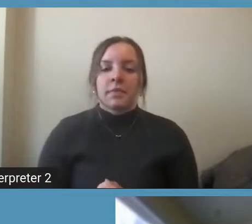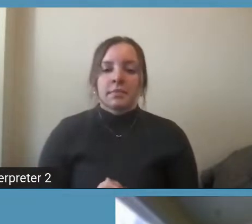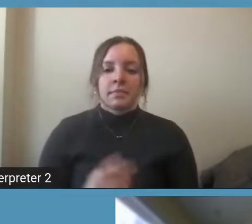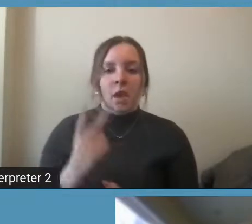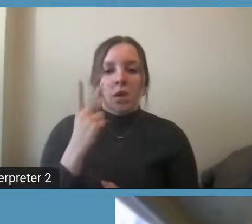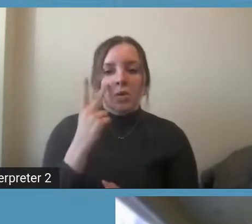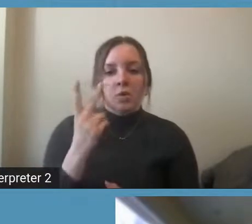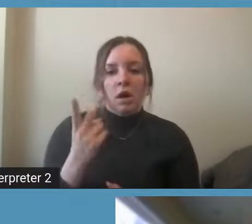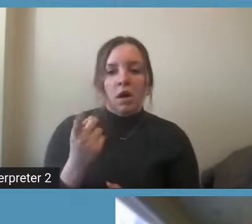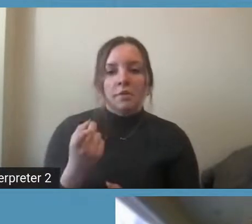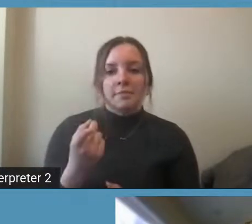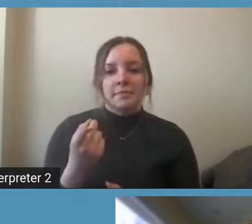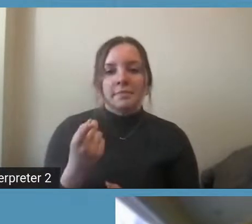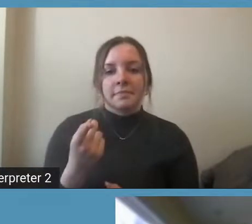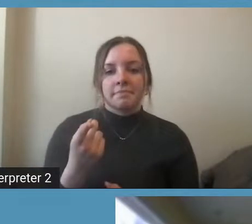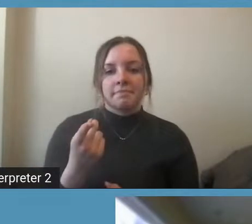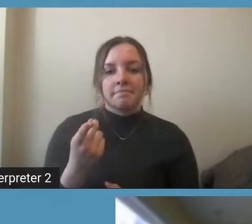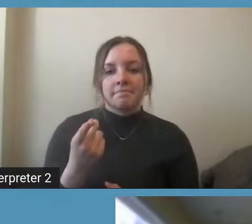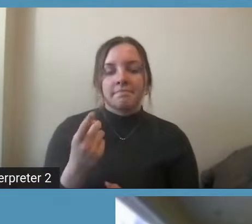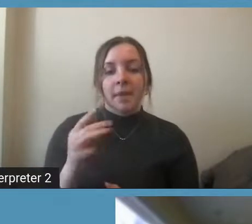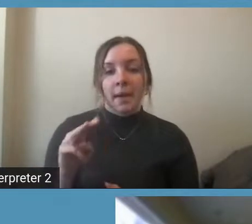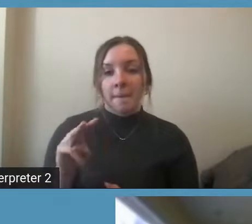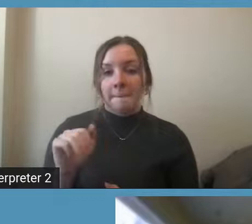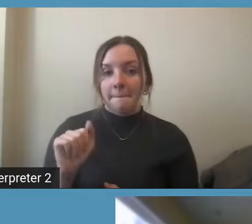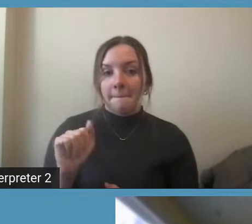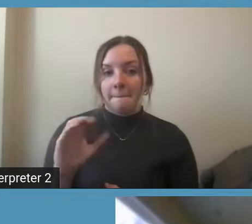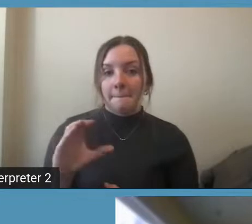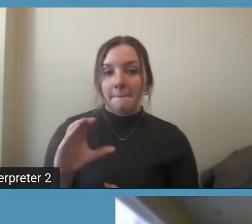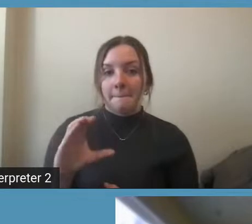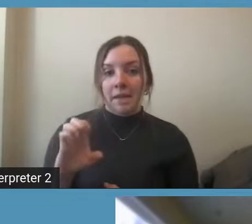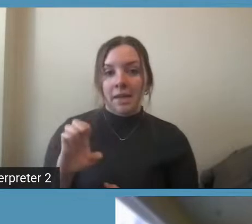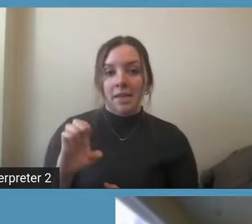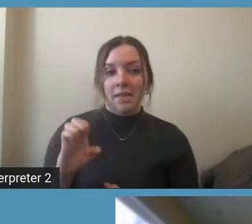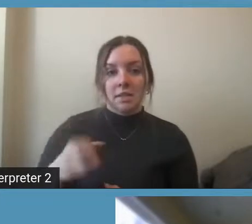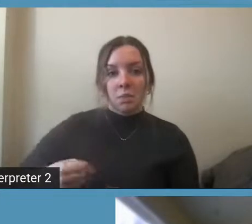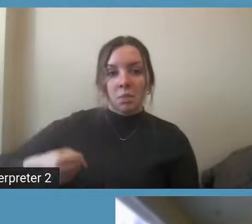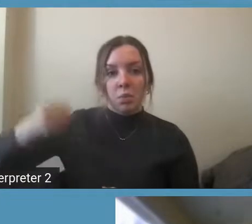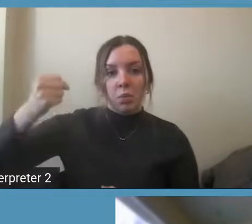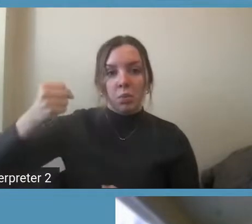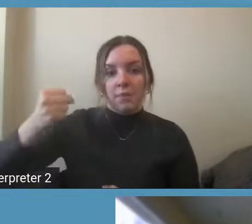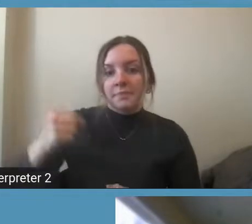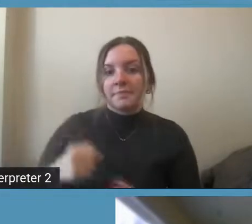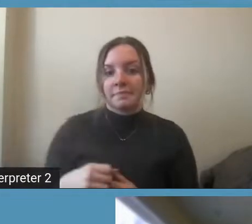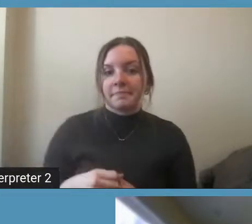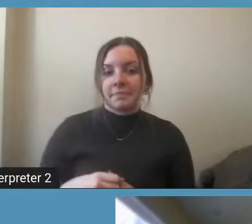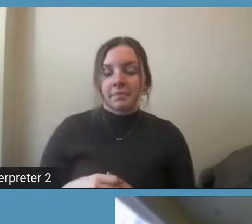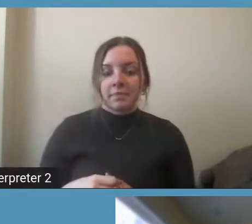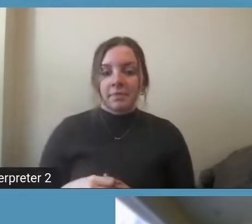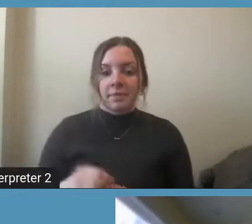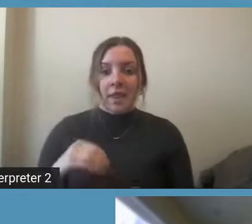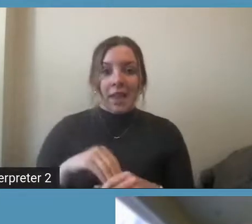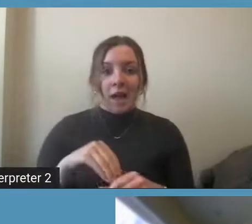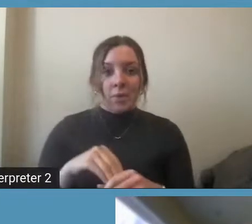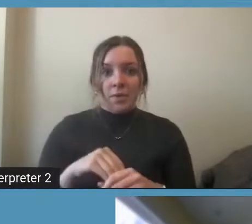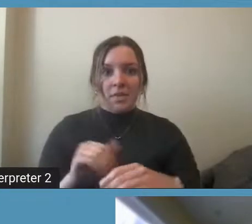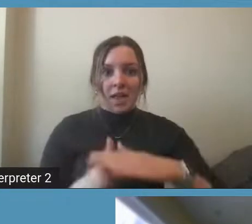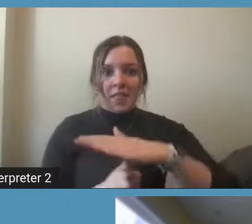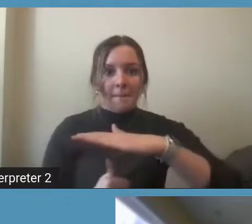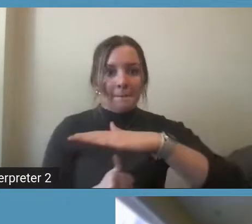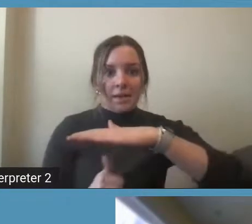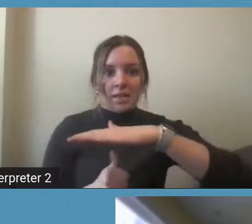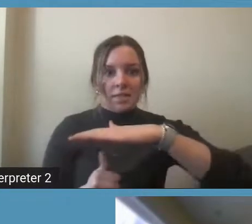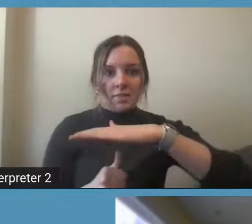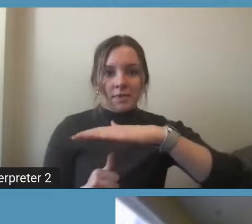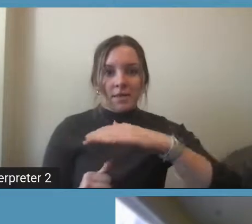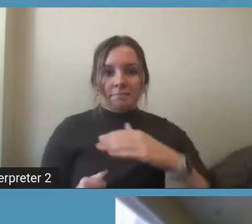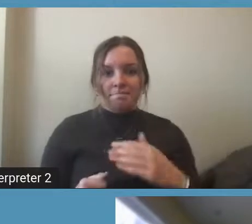Mesa of the Republic, that was brought into a storage area in the basement. That was just a museum storage area that they had, but they